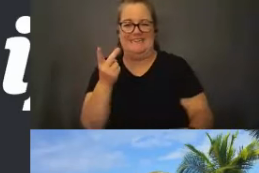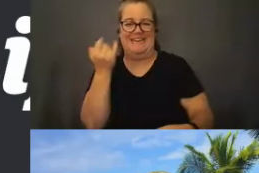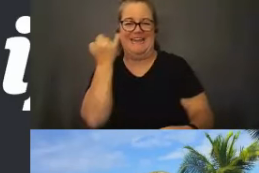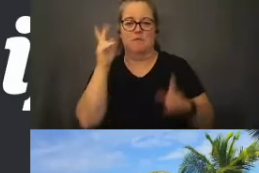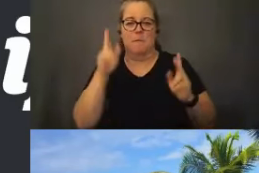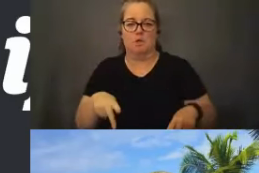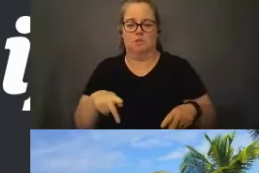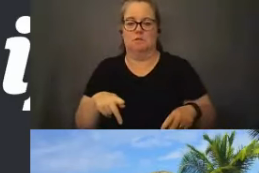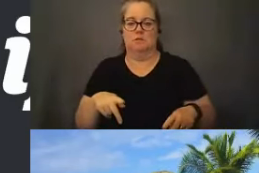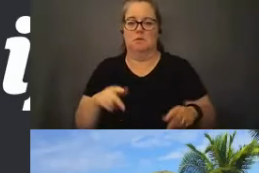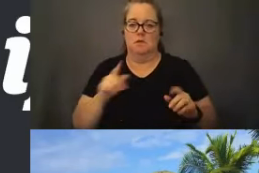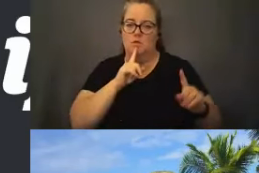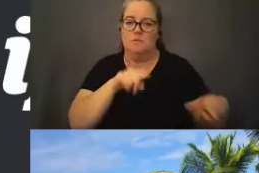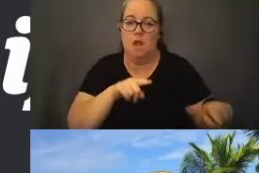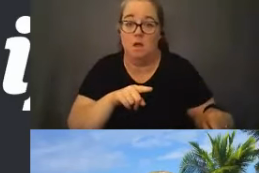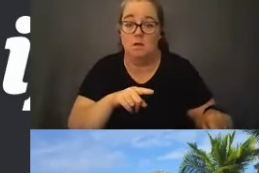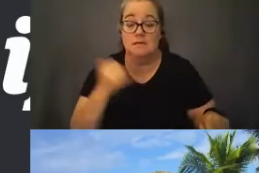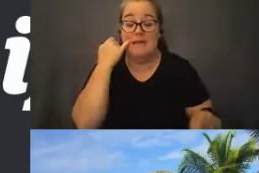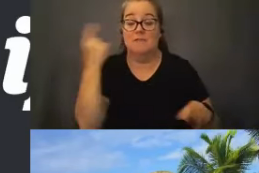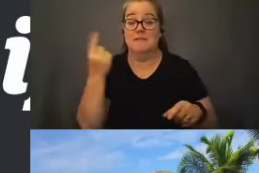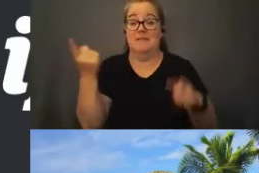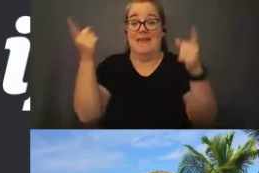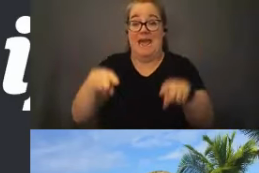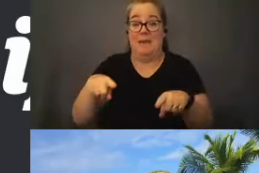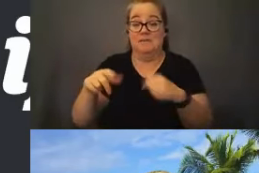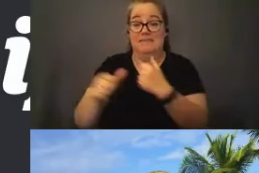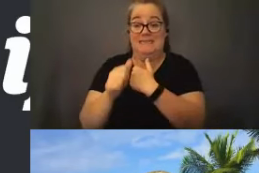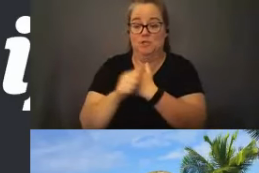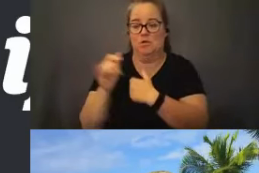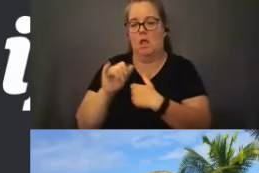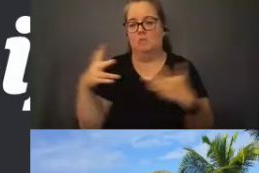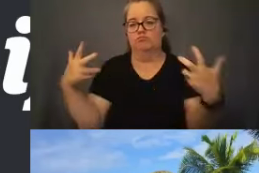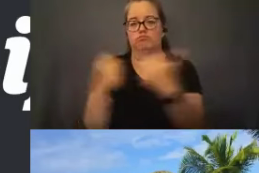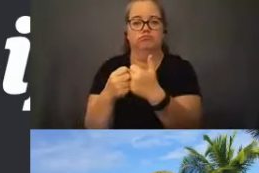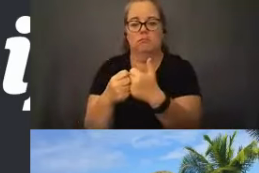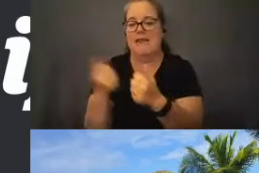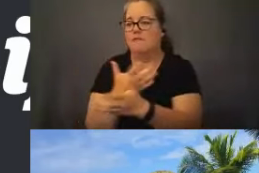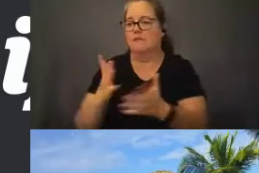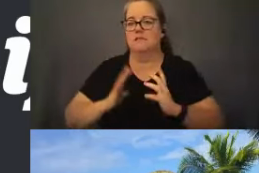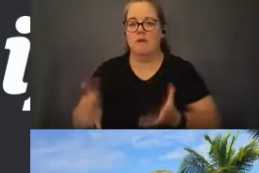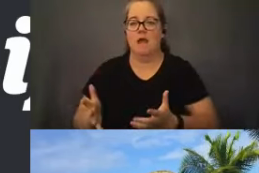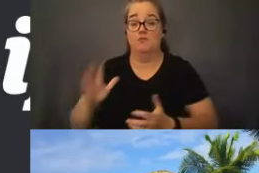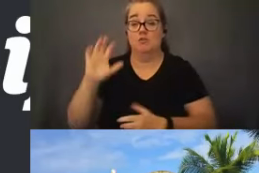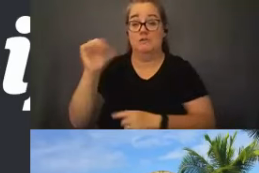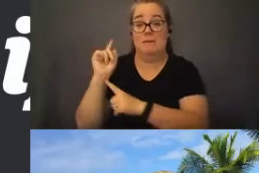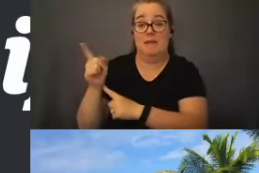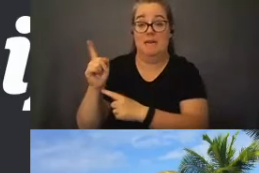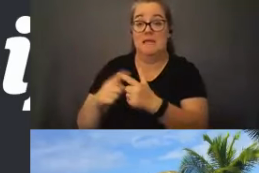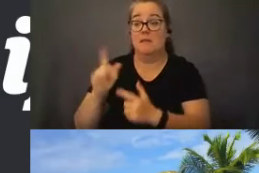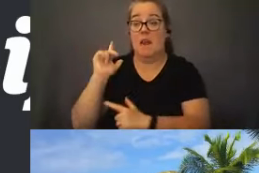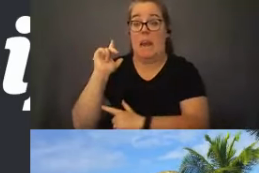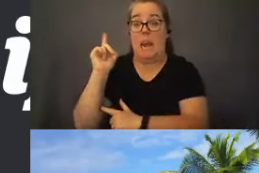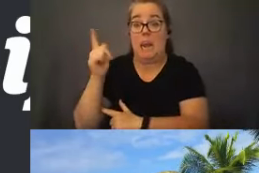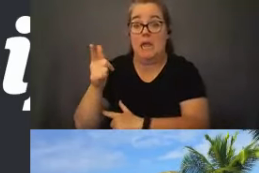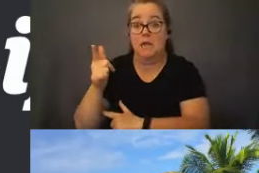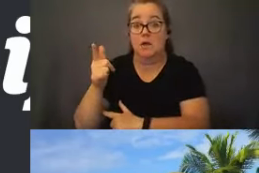If something happens with the scene, I've helped at car accidents and everything's fine for 10 minutes, and then a